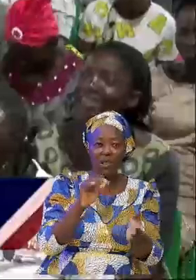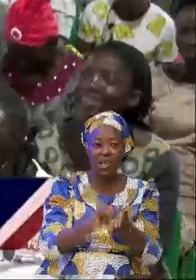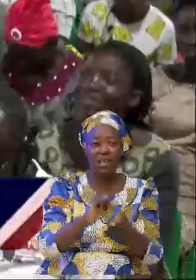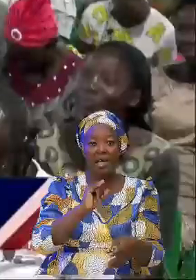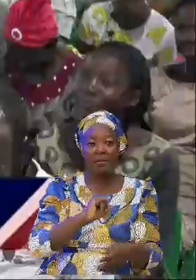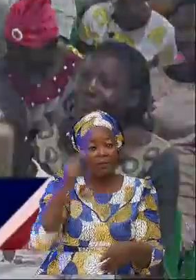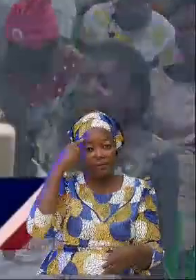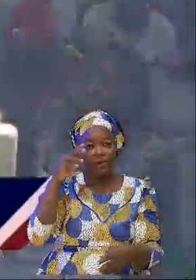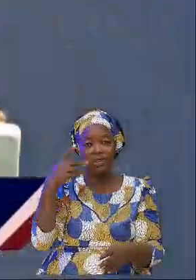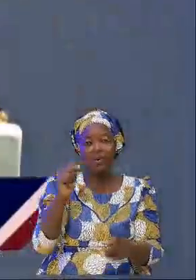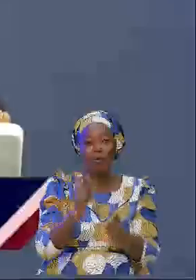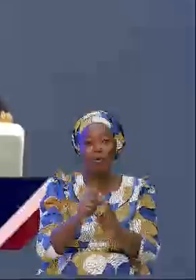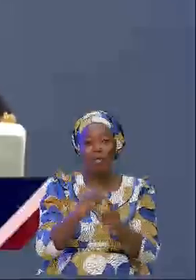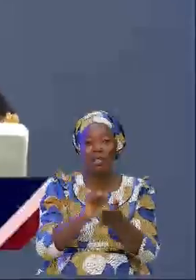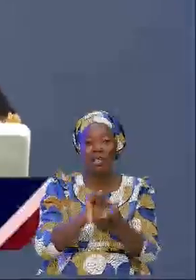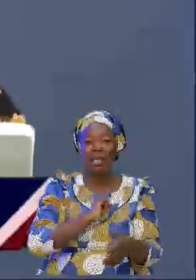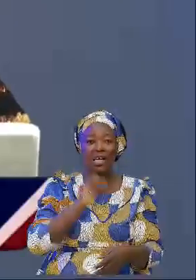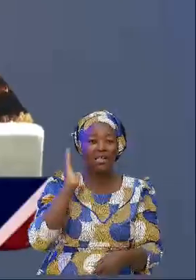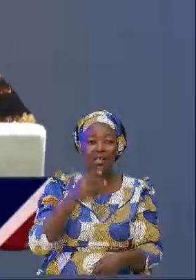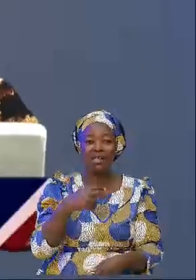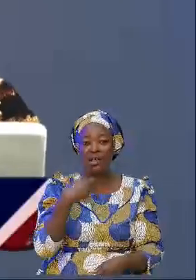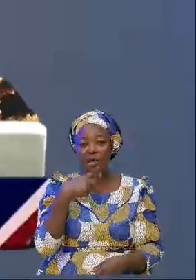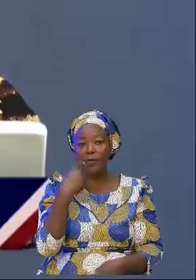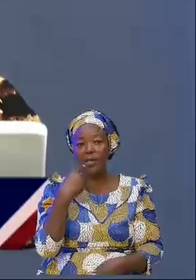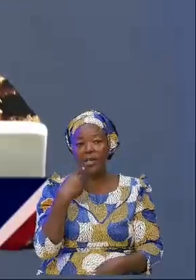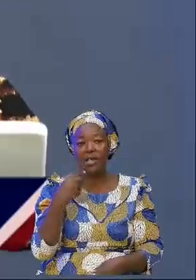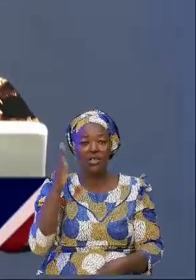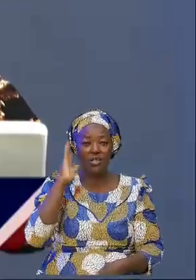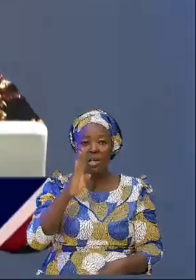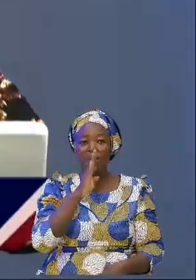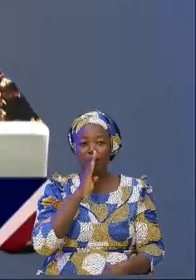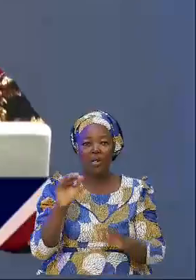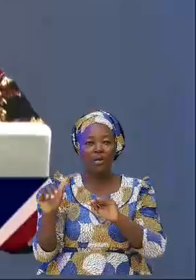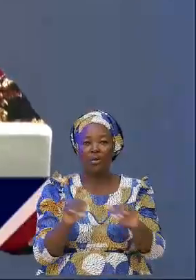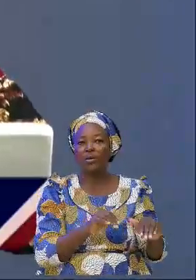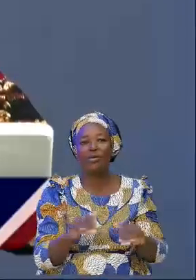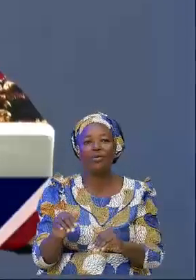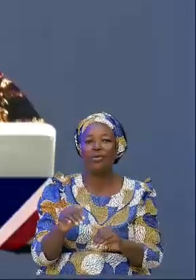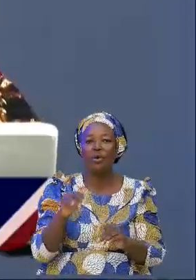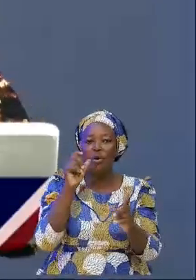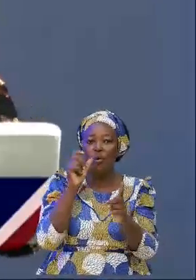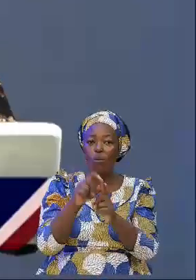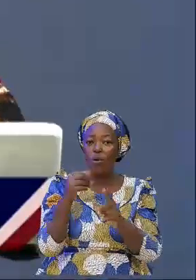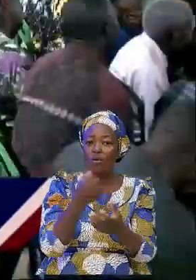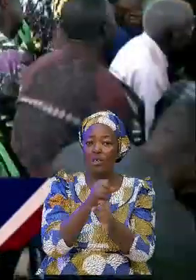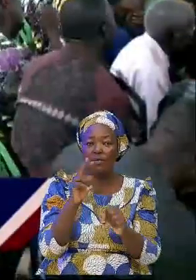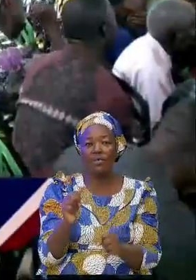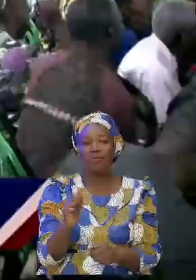But the word that I shall speak shall be done.